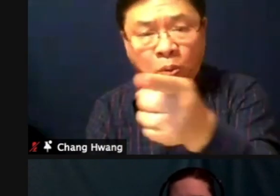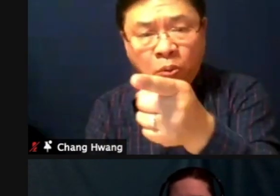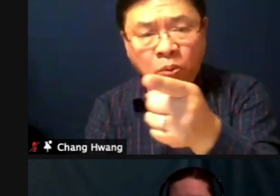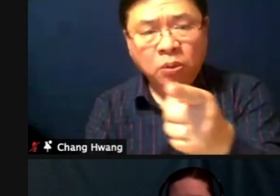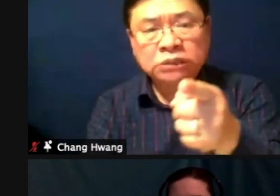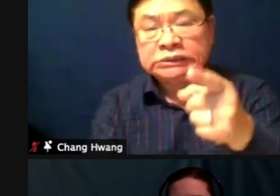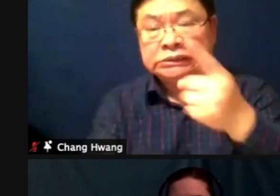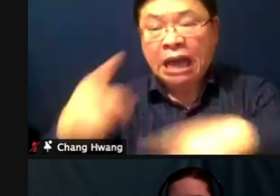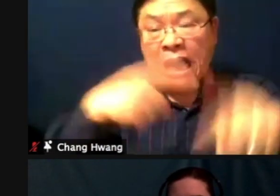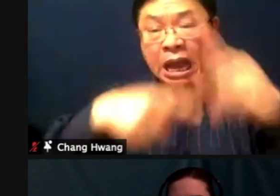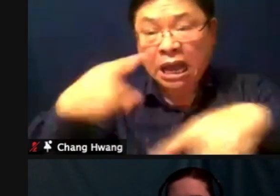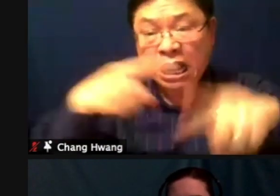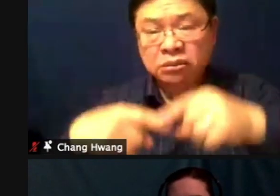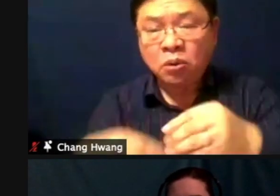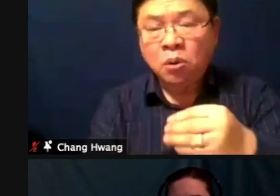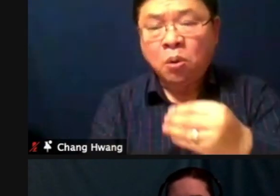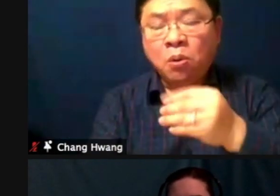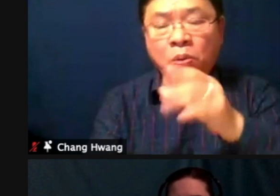But then in 2014,